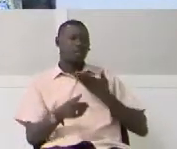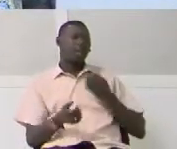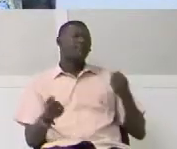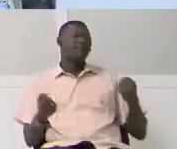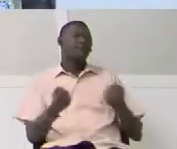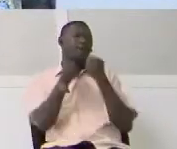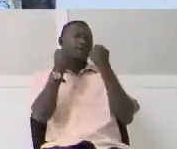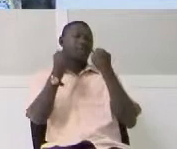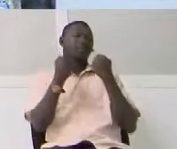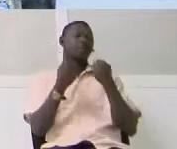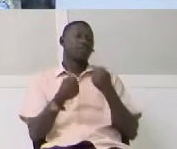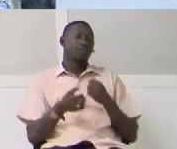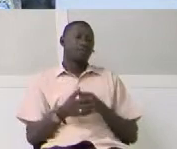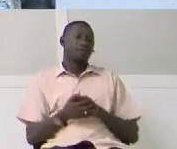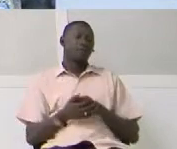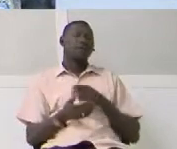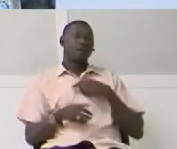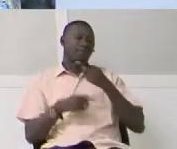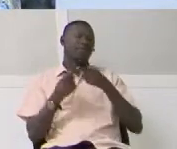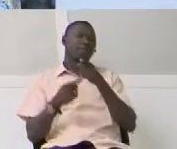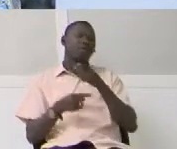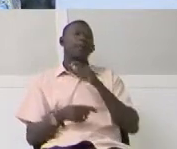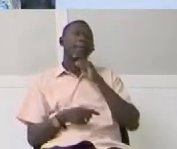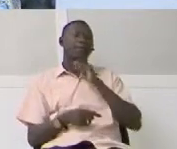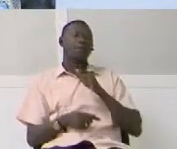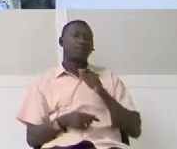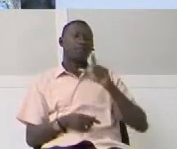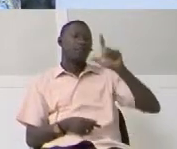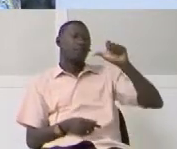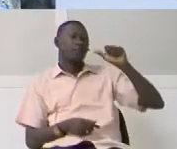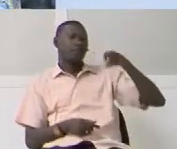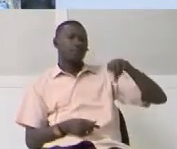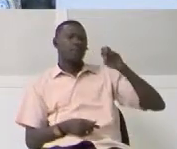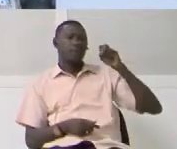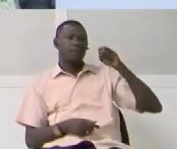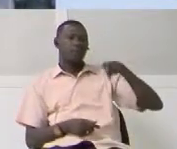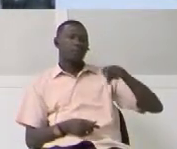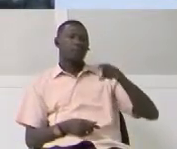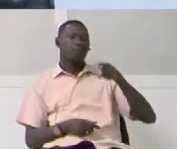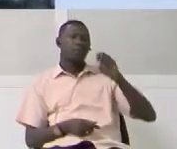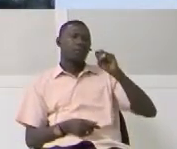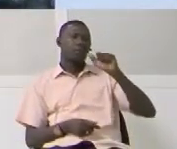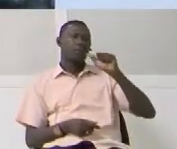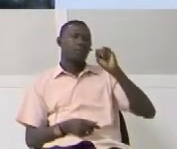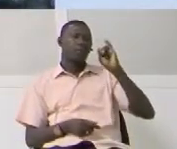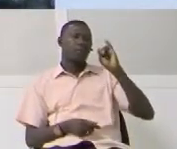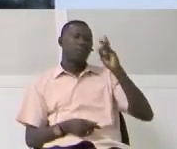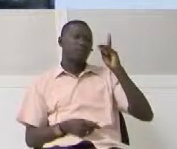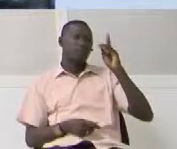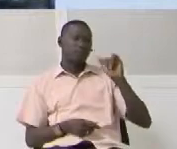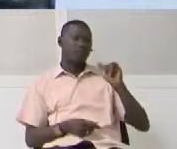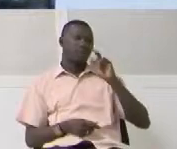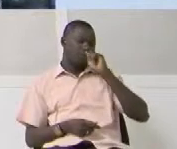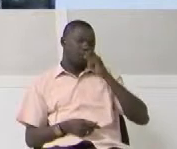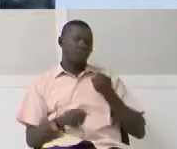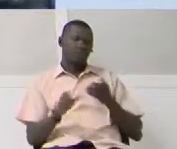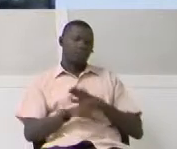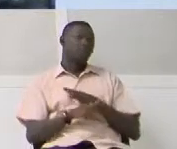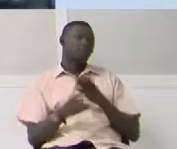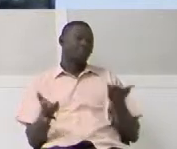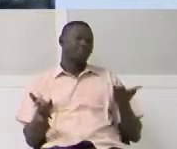That was when they had that accident. Still a day, you know. And that was where he died. Okay.